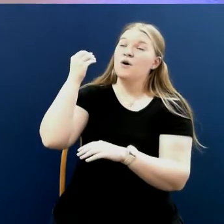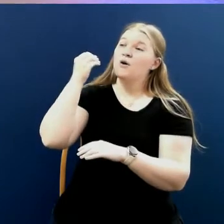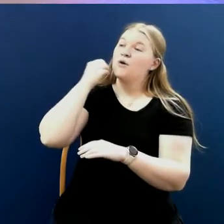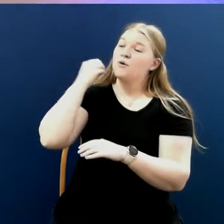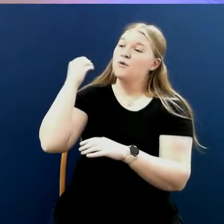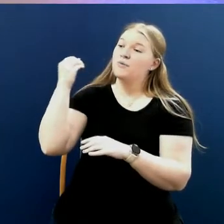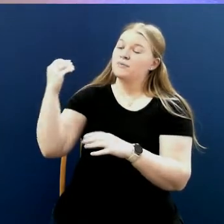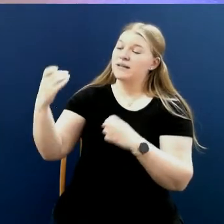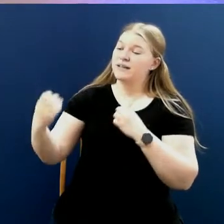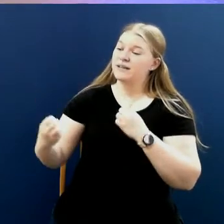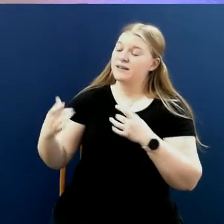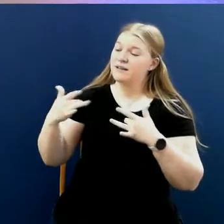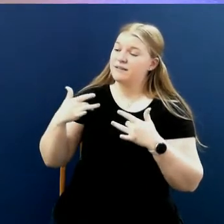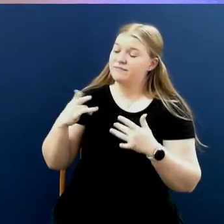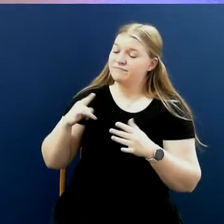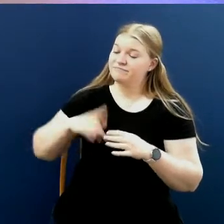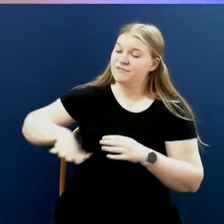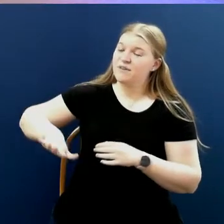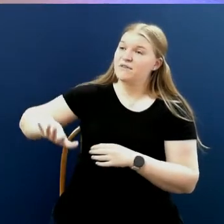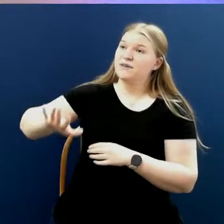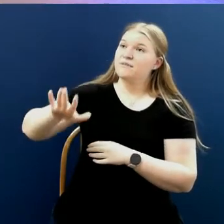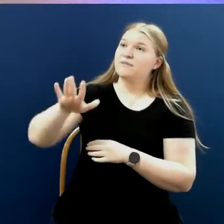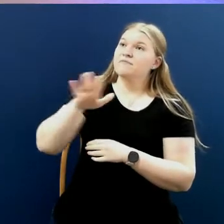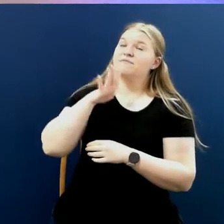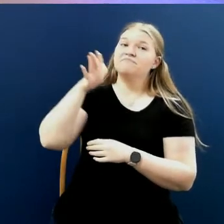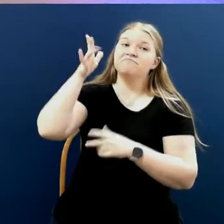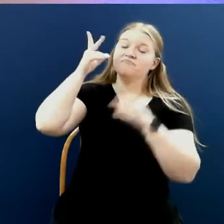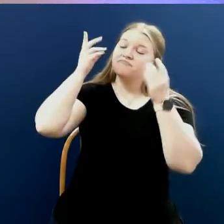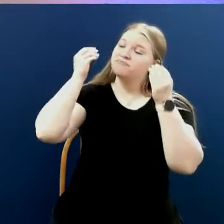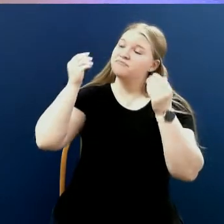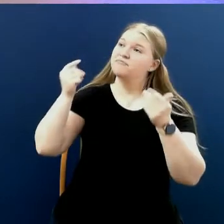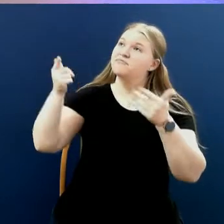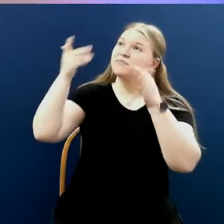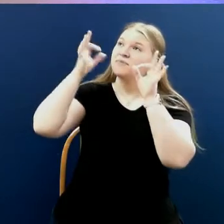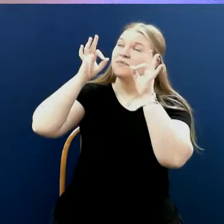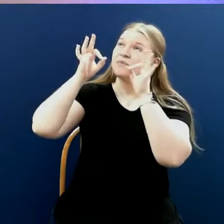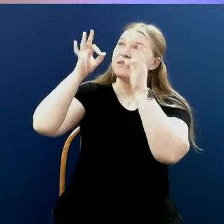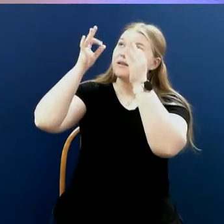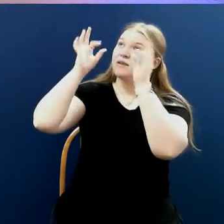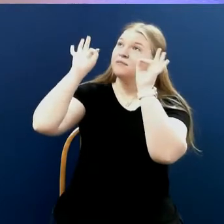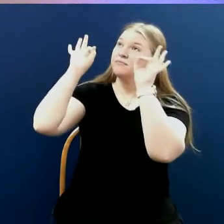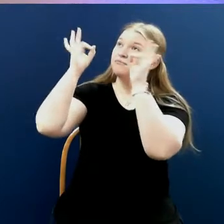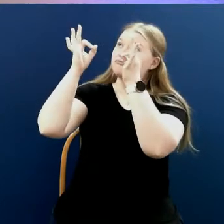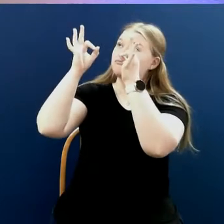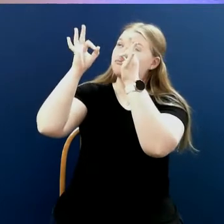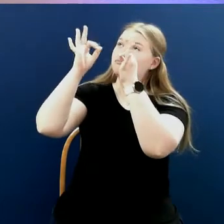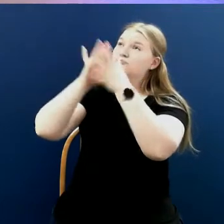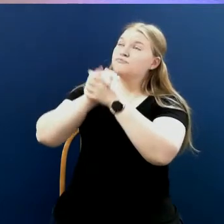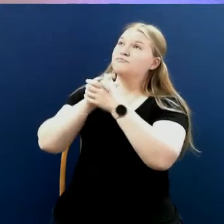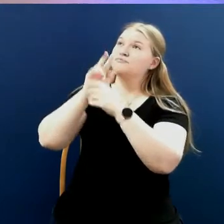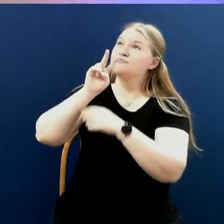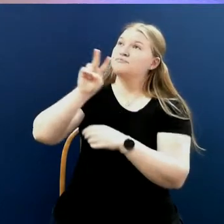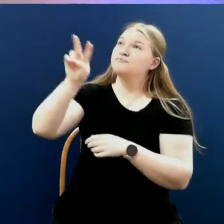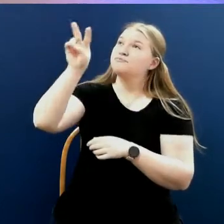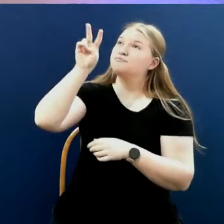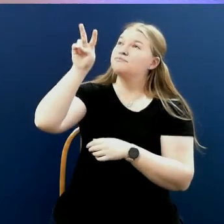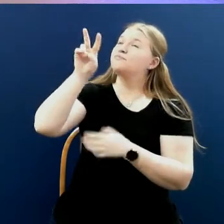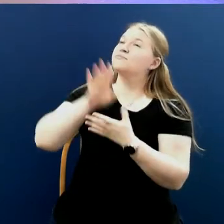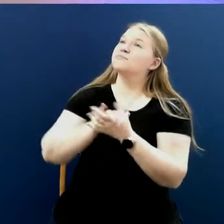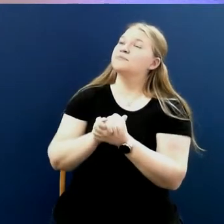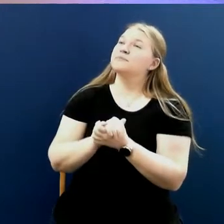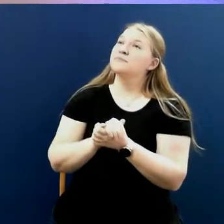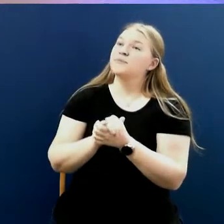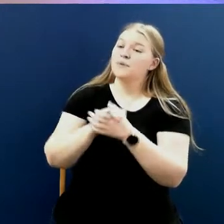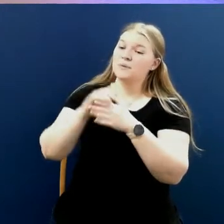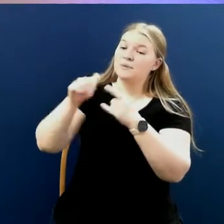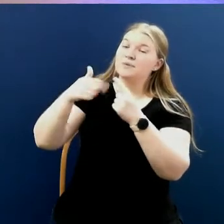from our ears and our eyes, and Lord, we just be able to focus fully in on who you are. Because when you